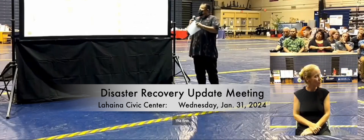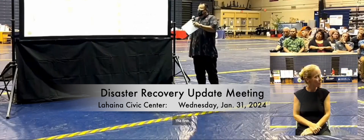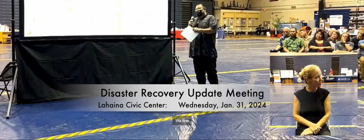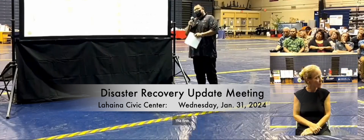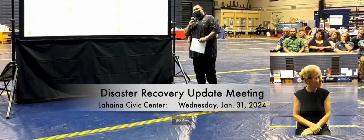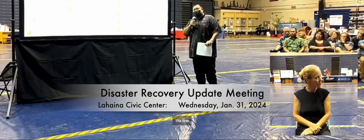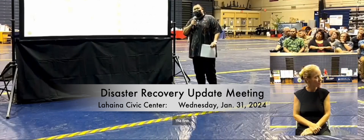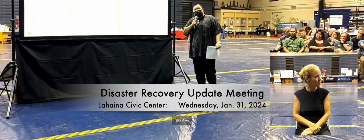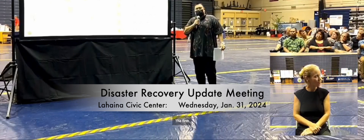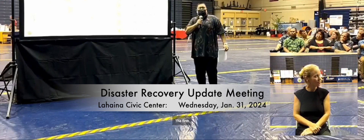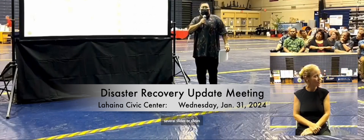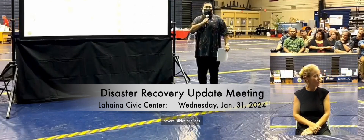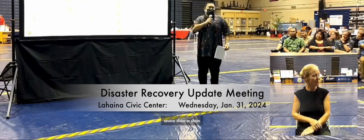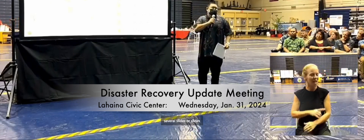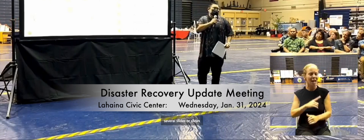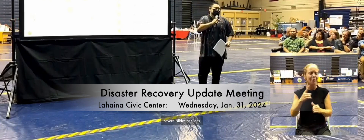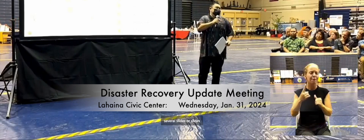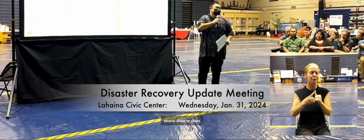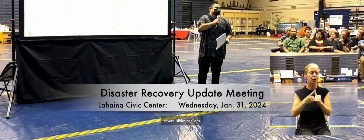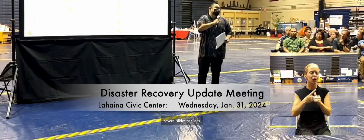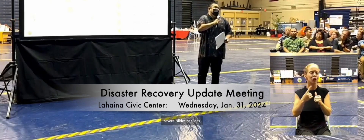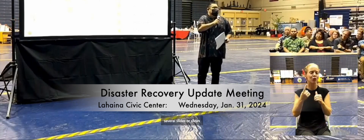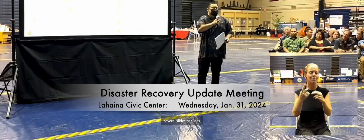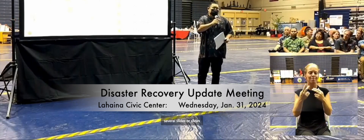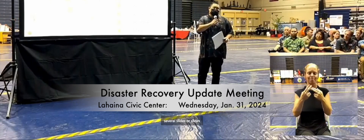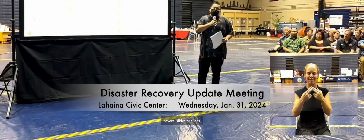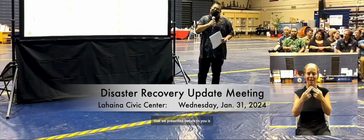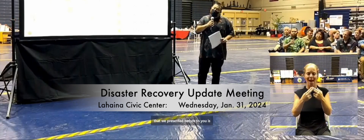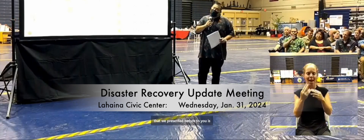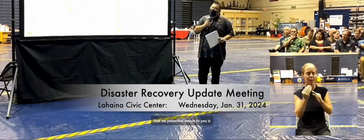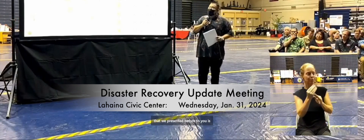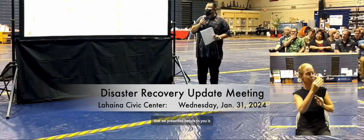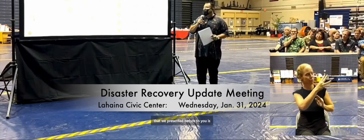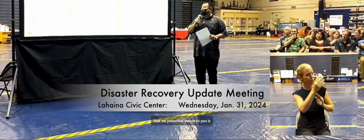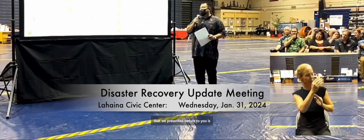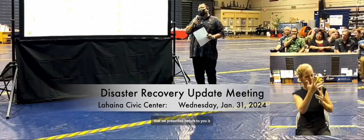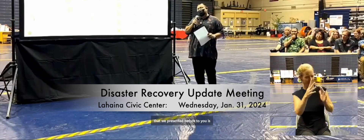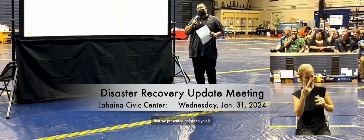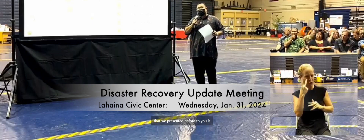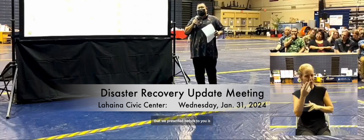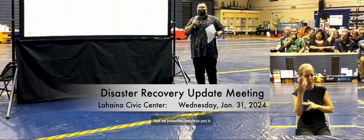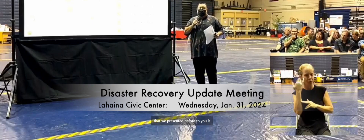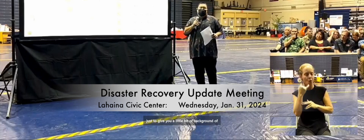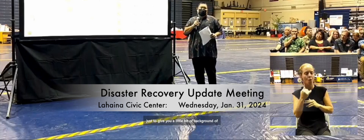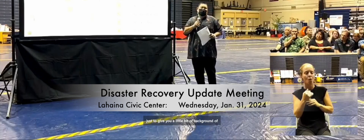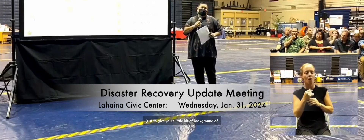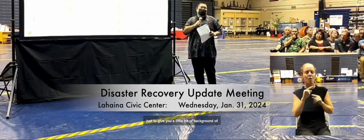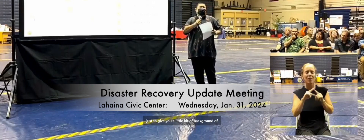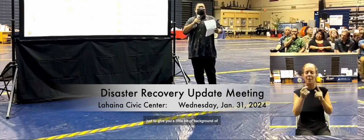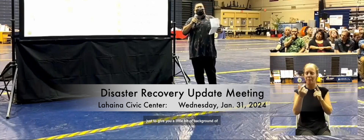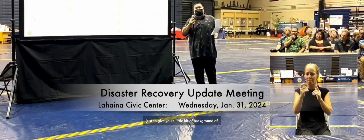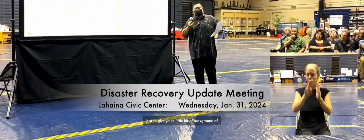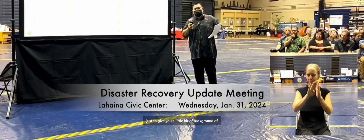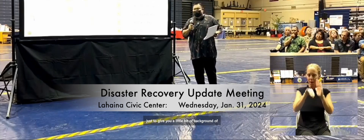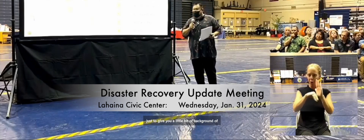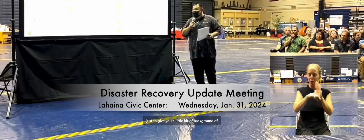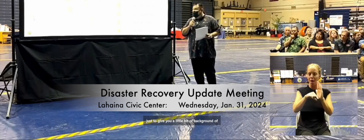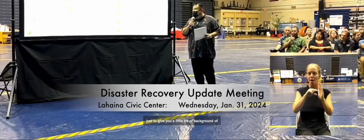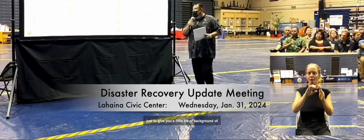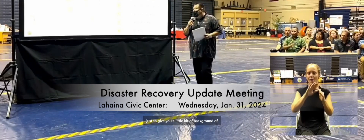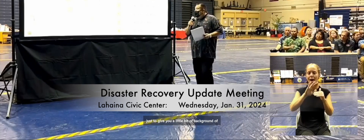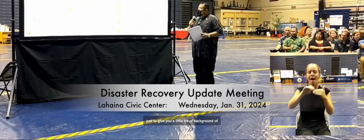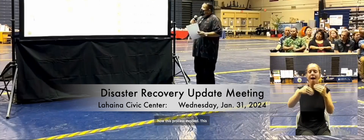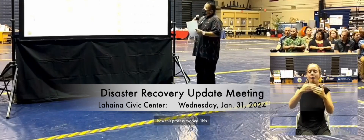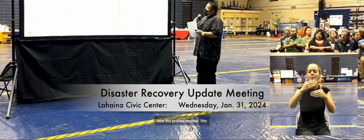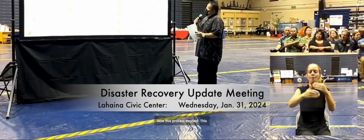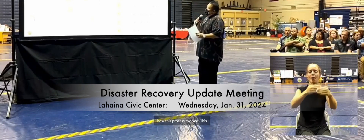the first several slides are slides that we presented before to you. It's just to give you a little bit of background of how this process